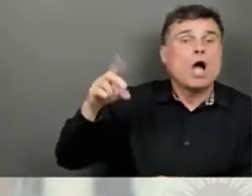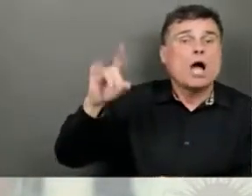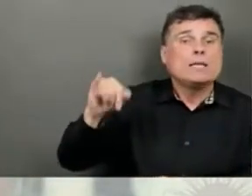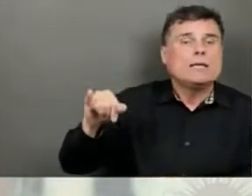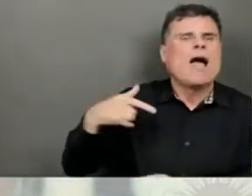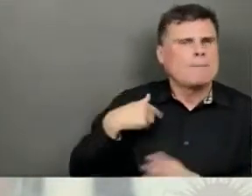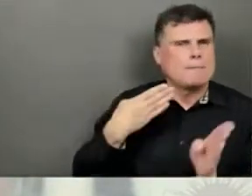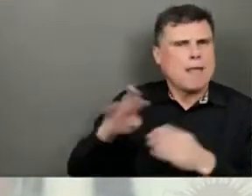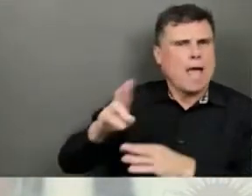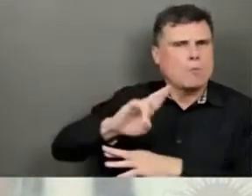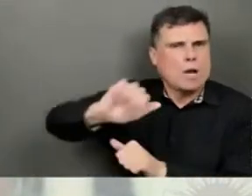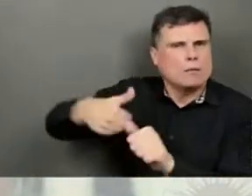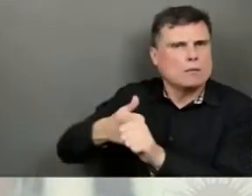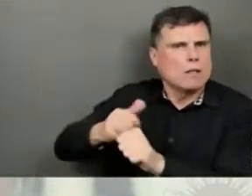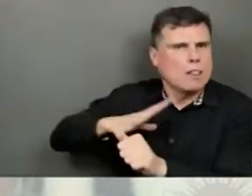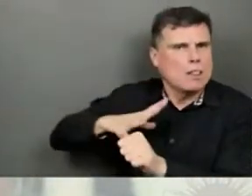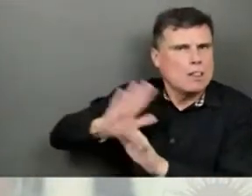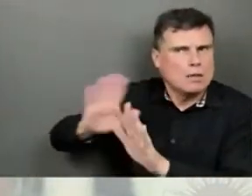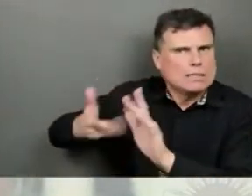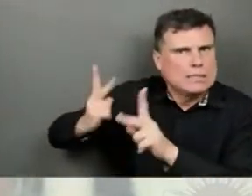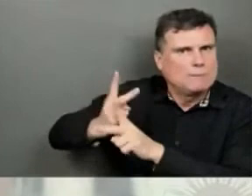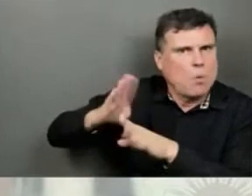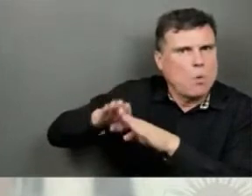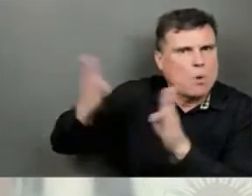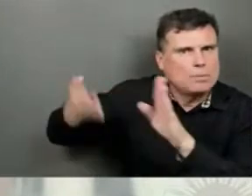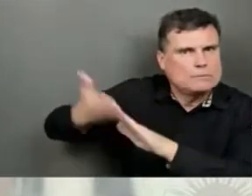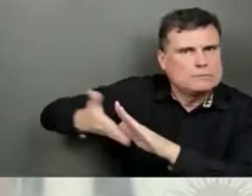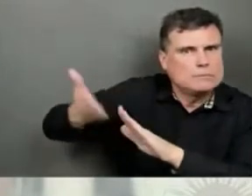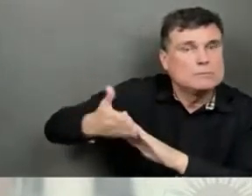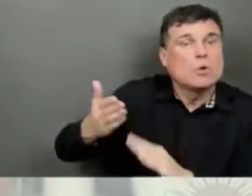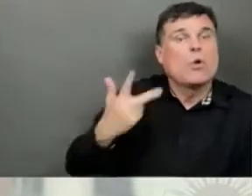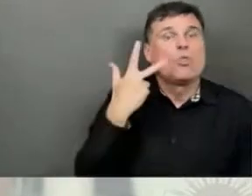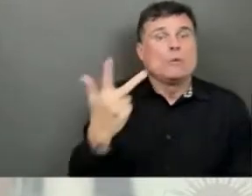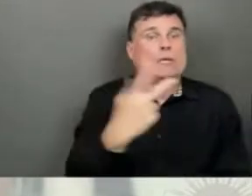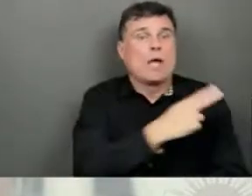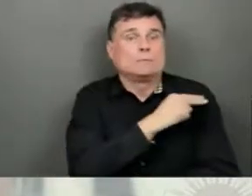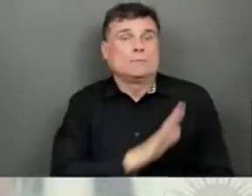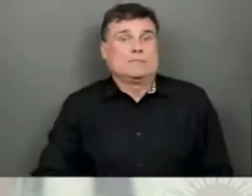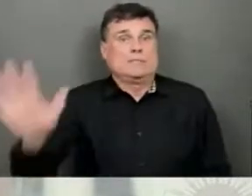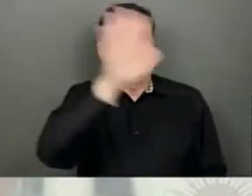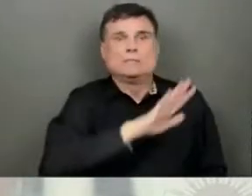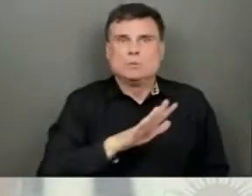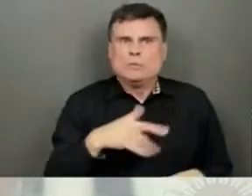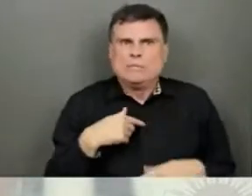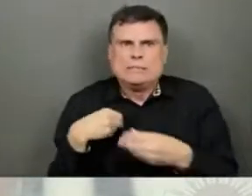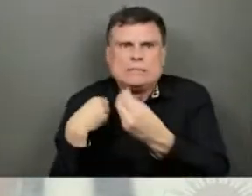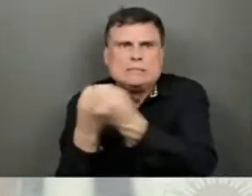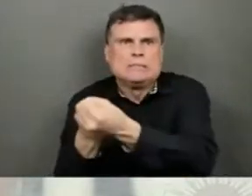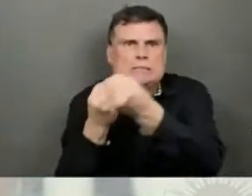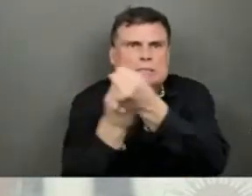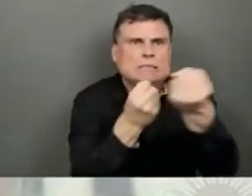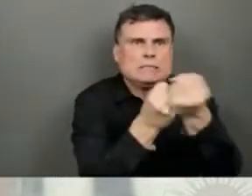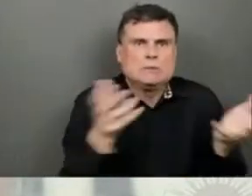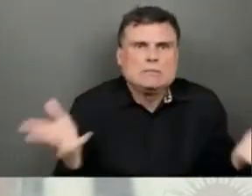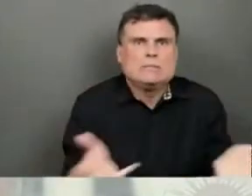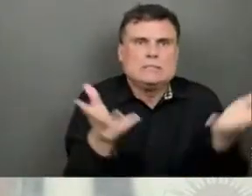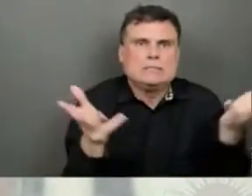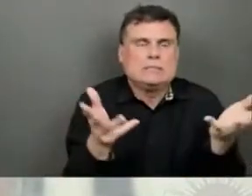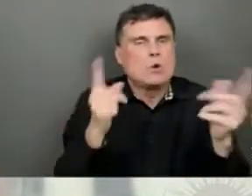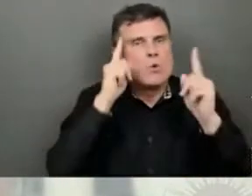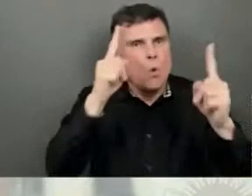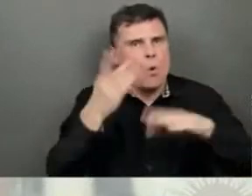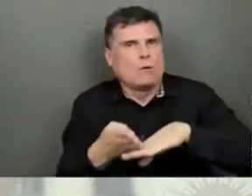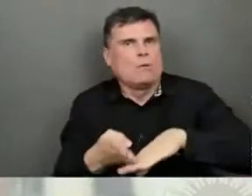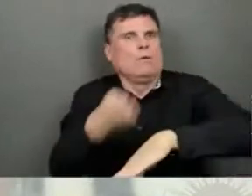all of the three hospitals in that region are I think you're seeing already the impact of that, the opening